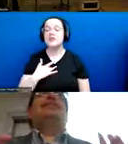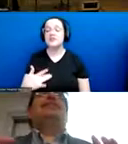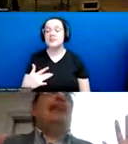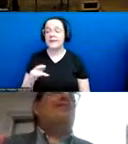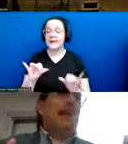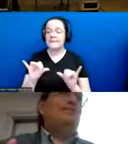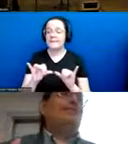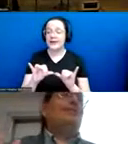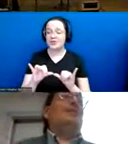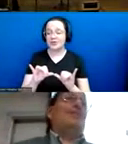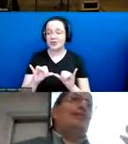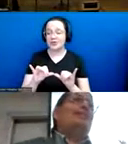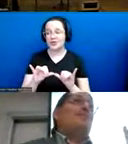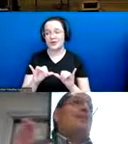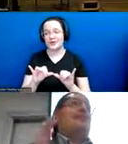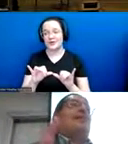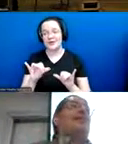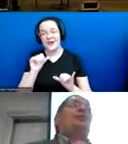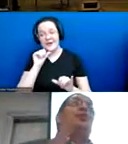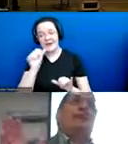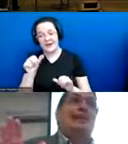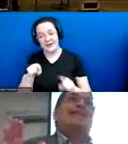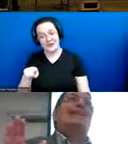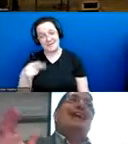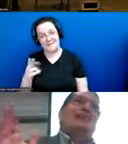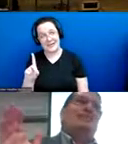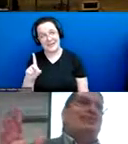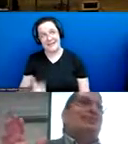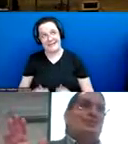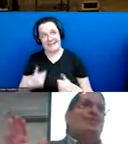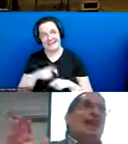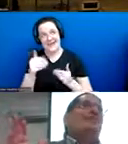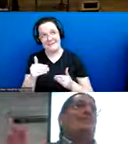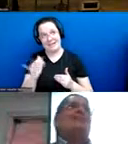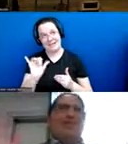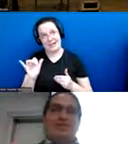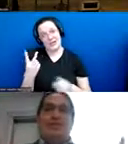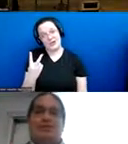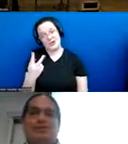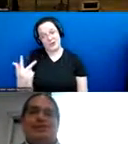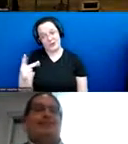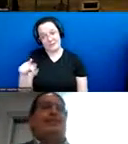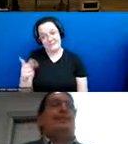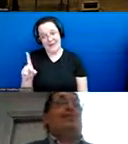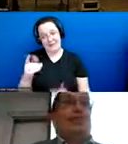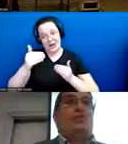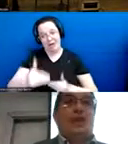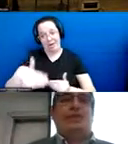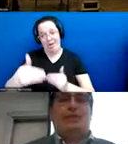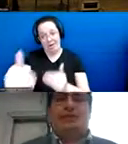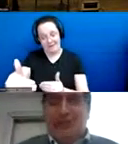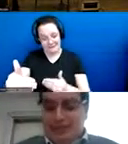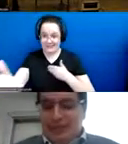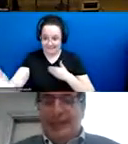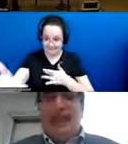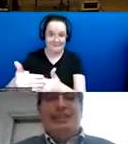PhD lifetimes. Normally these experiments have like 2 or 3 PhD student lifetime. That's the amount that it takes to make them,